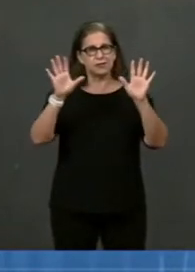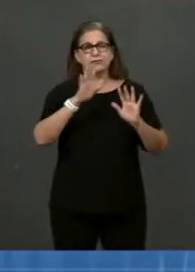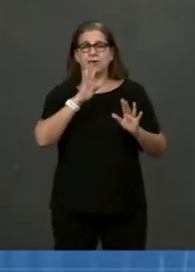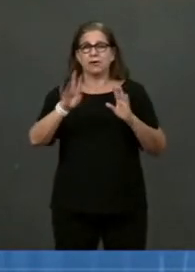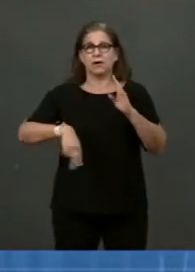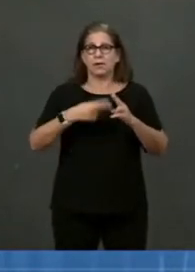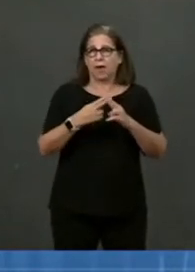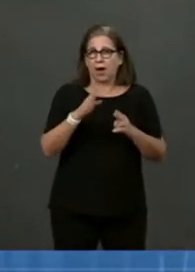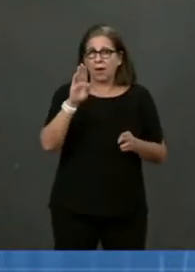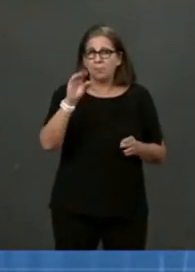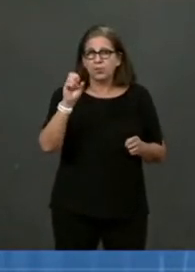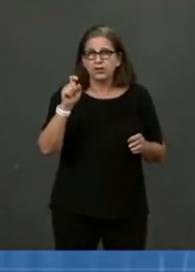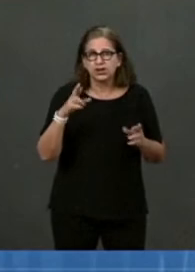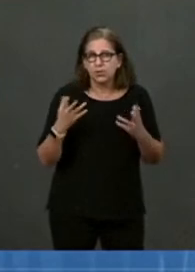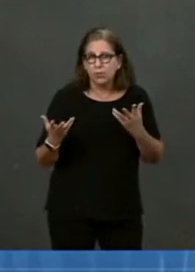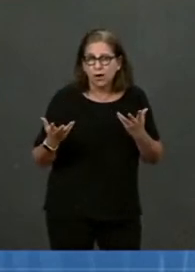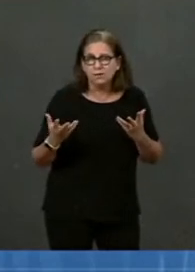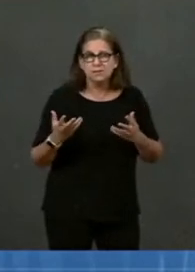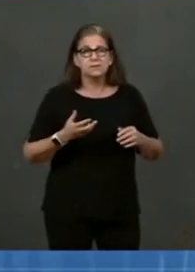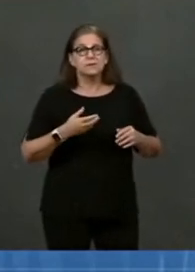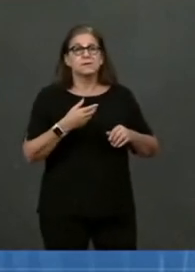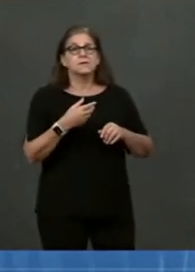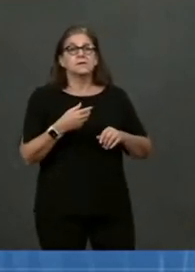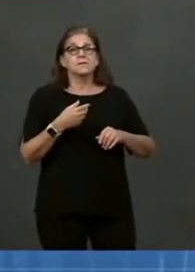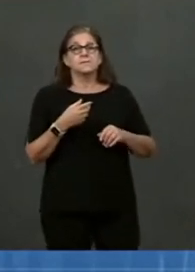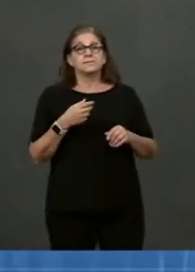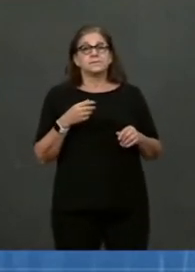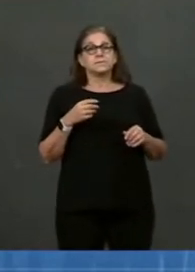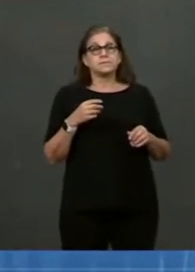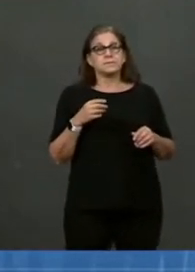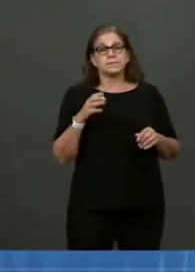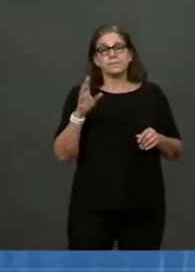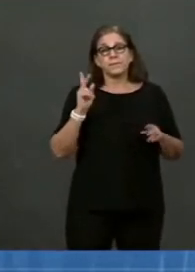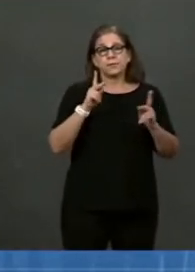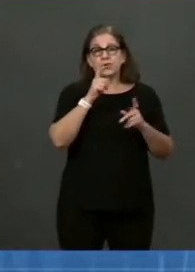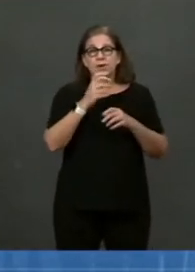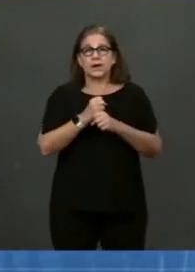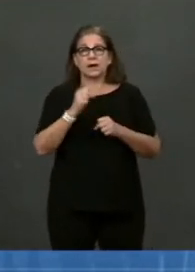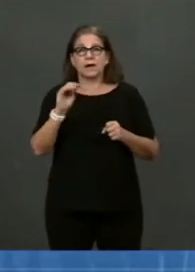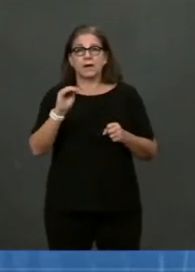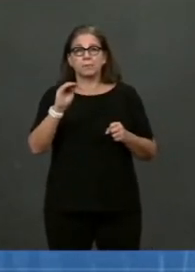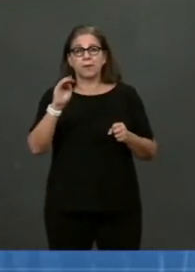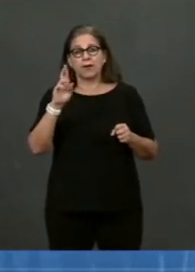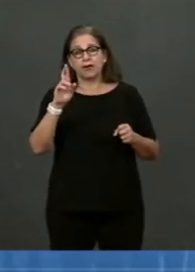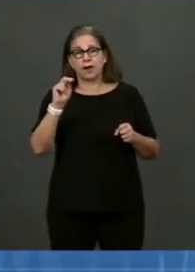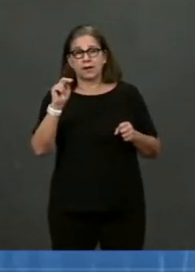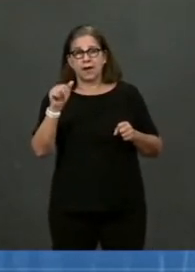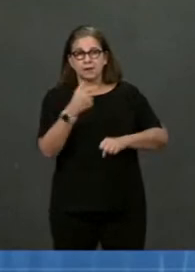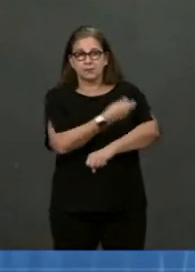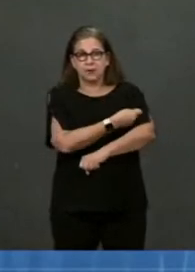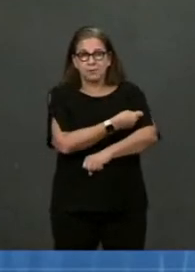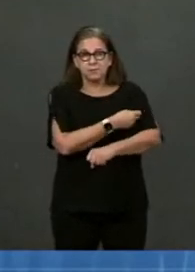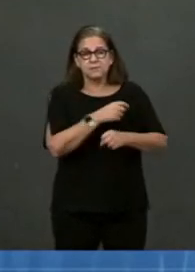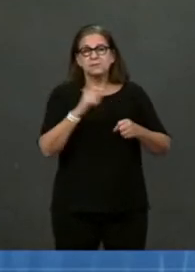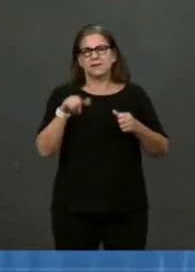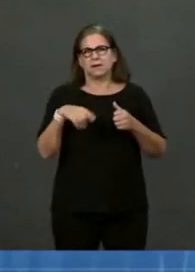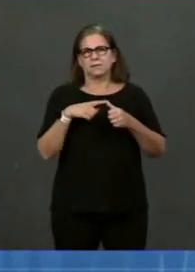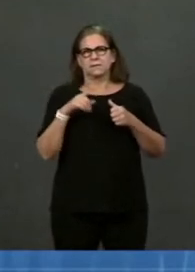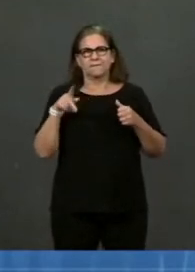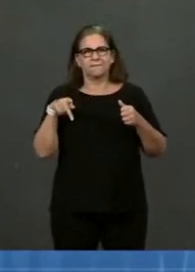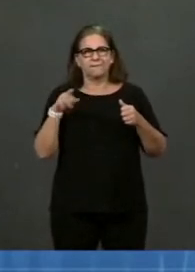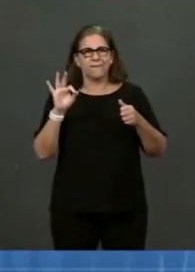who received an mRNA vaccine, Pfizer or Moderna, there are several groups of people who are eligible for a booster